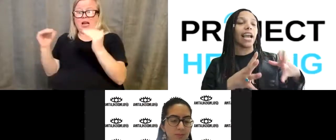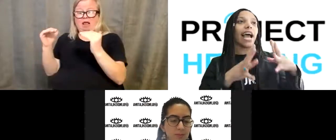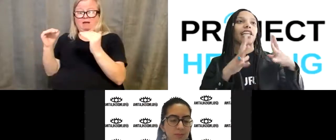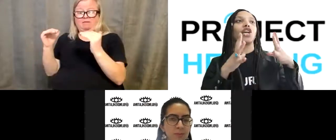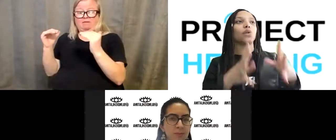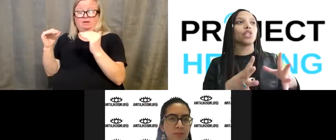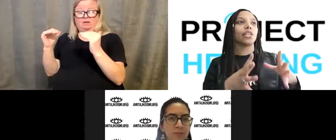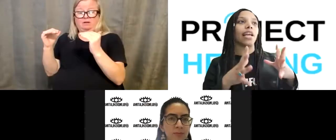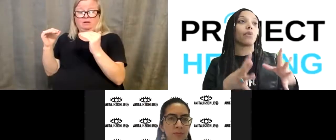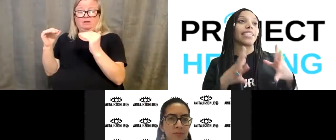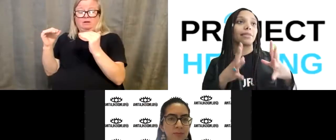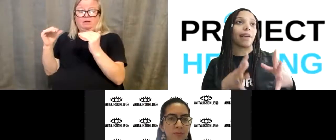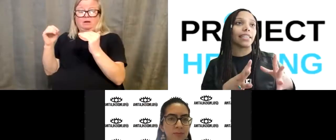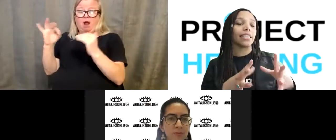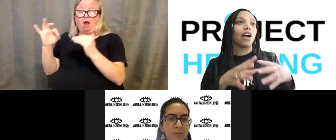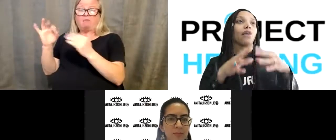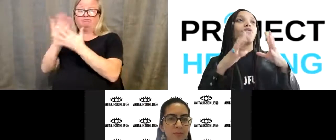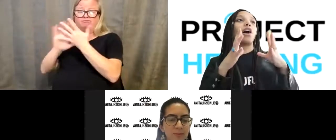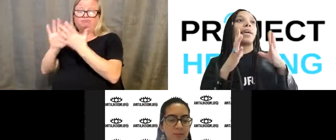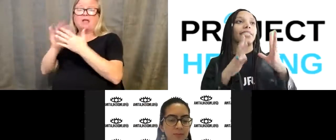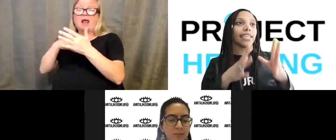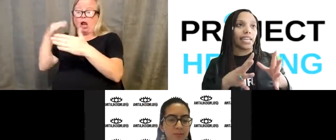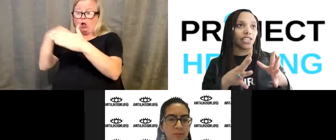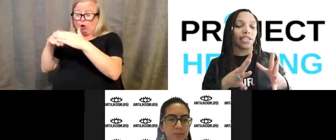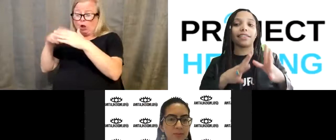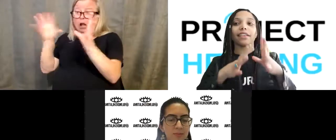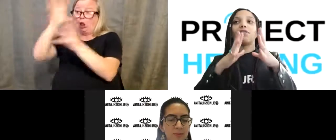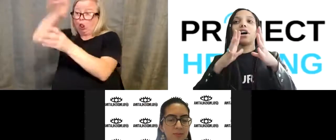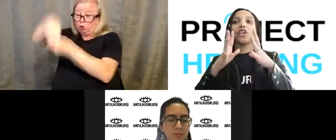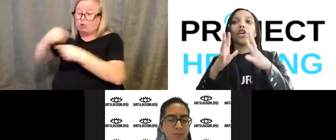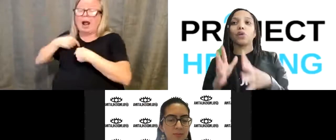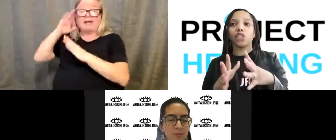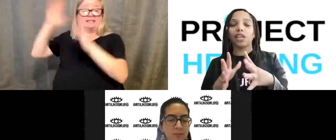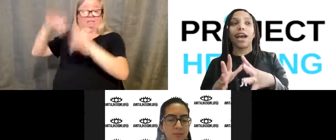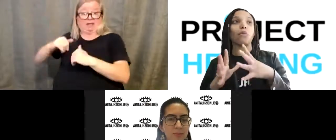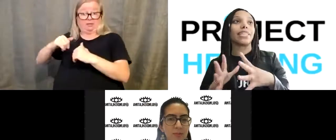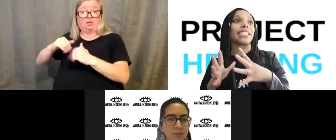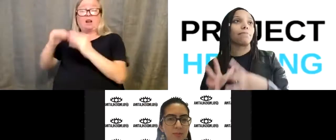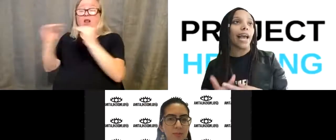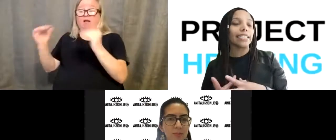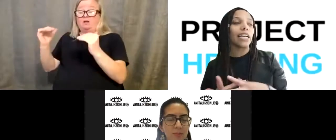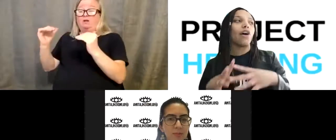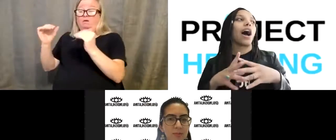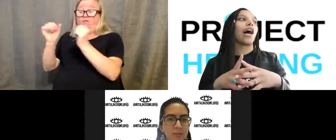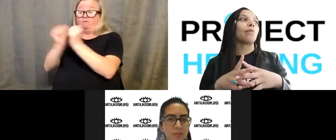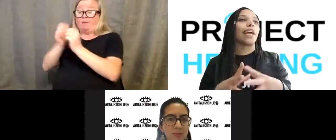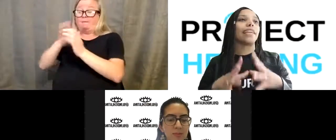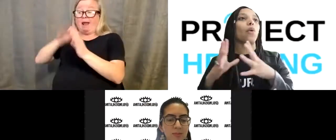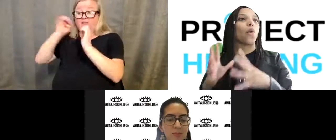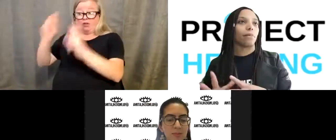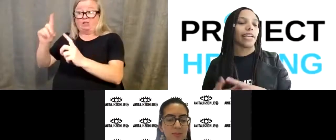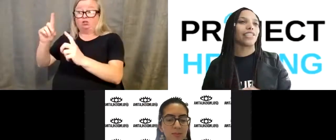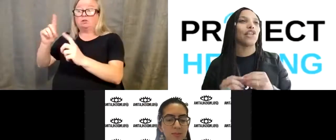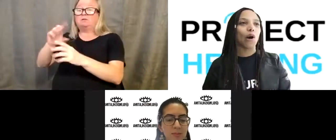advocacy and inclusion I would expect from my education and the level of inclusion I would expect in